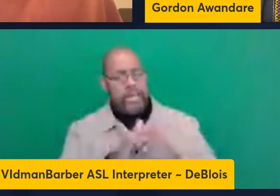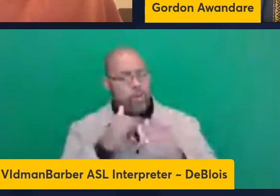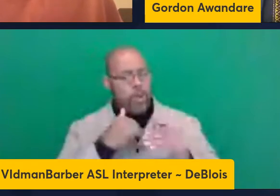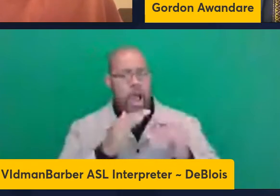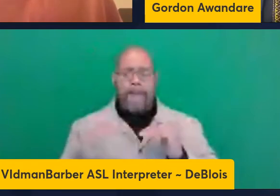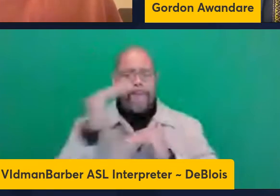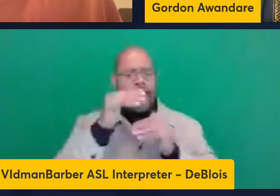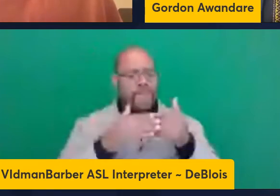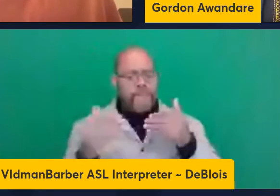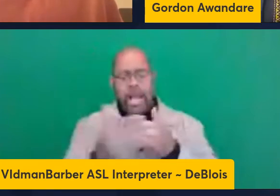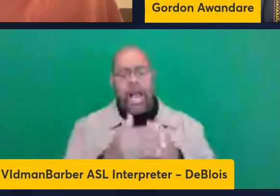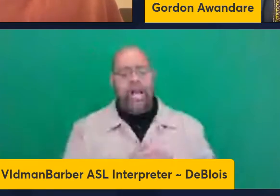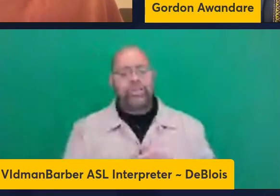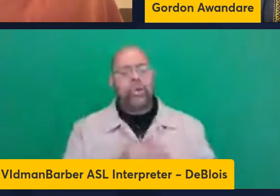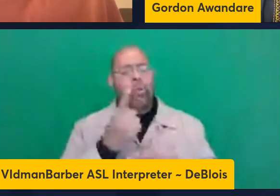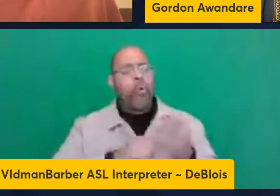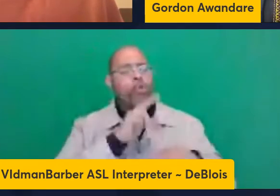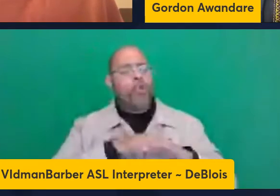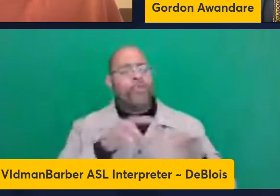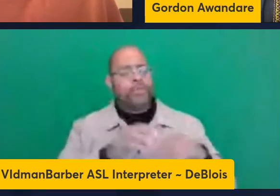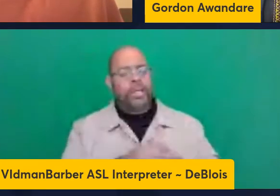beyond what is normally done in